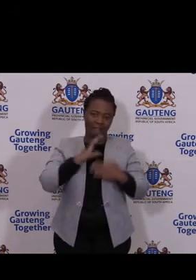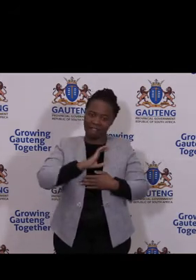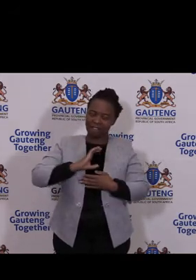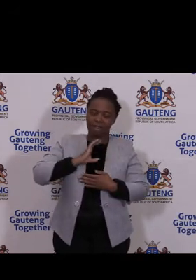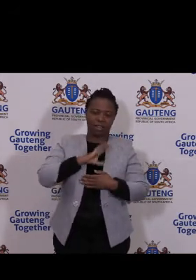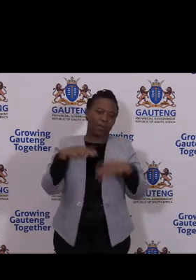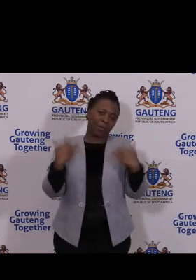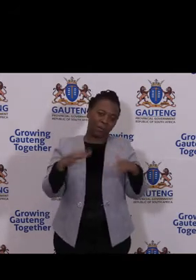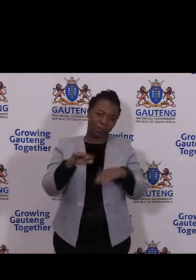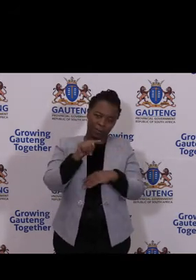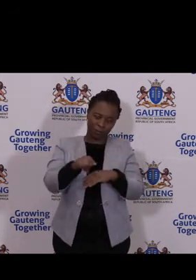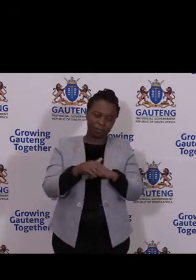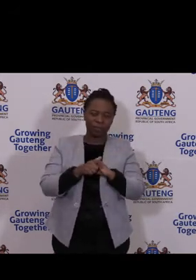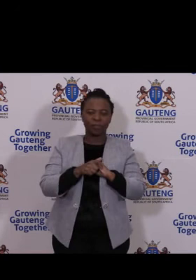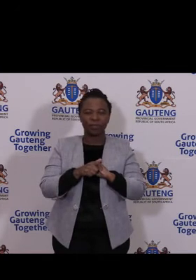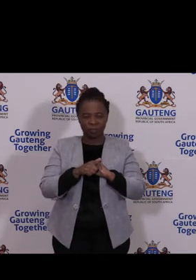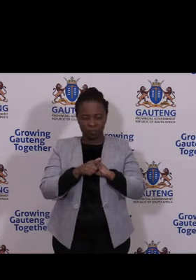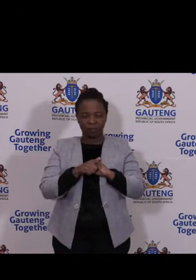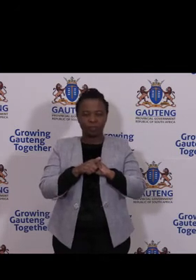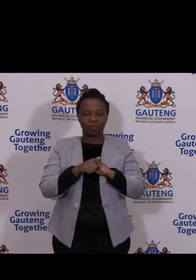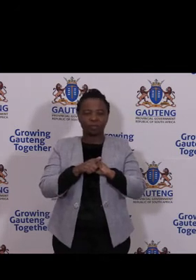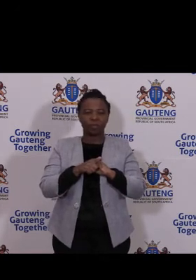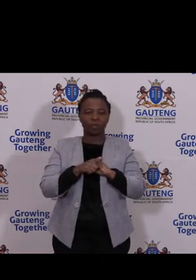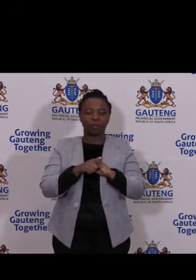it. I think the